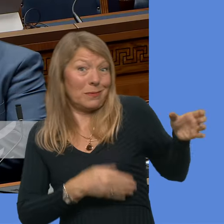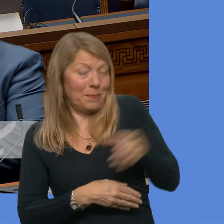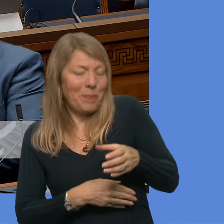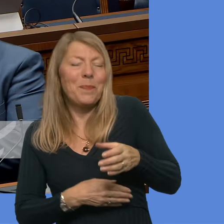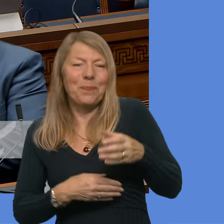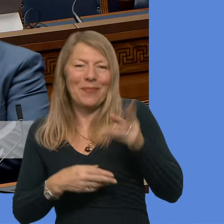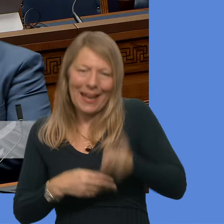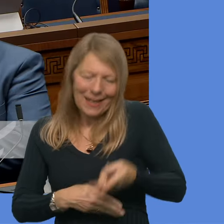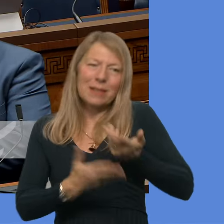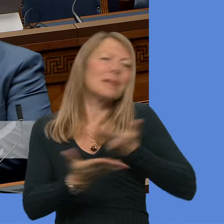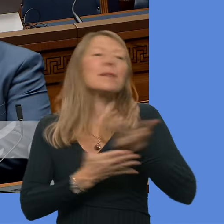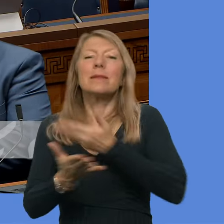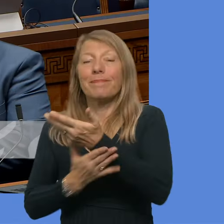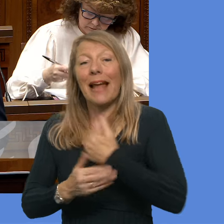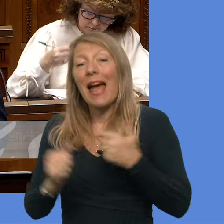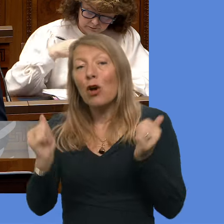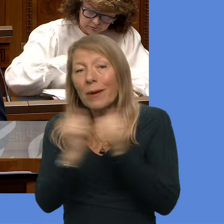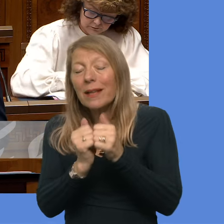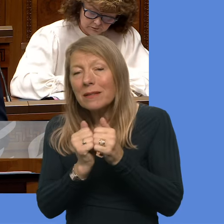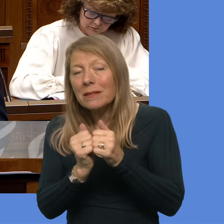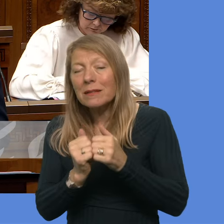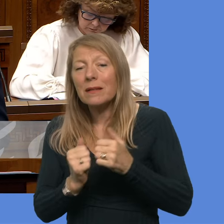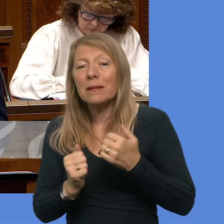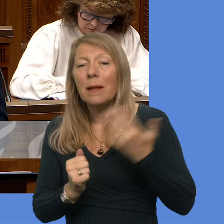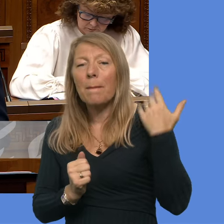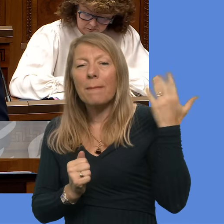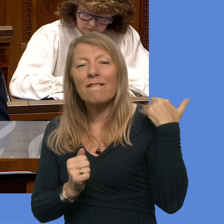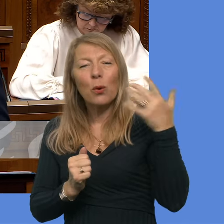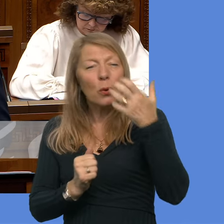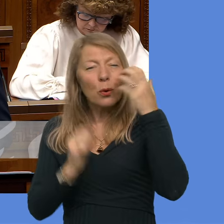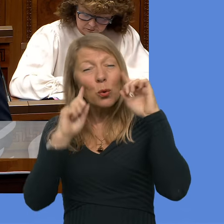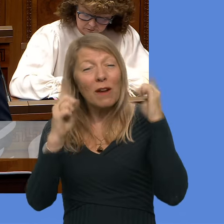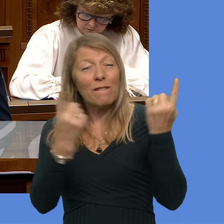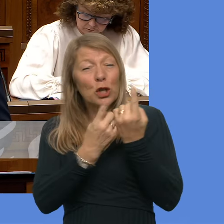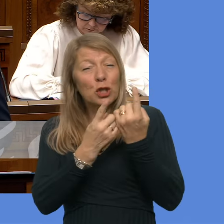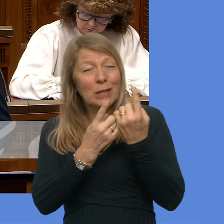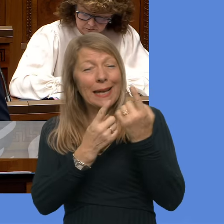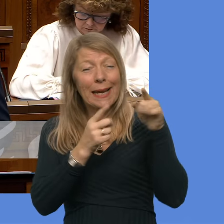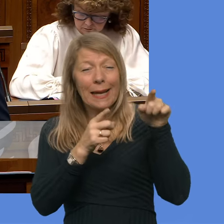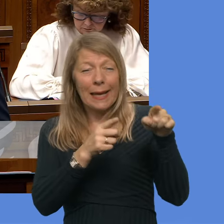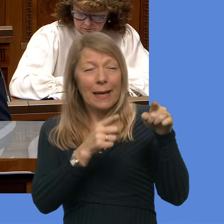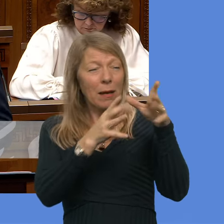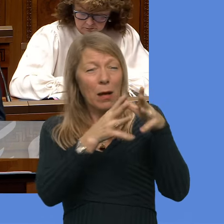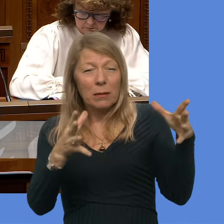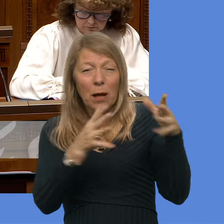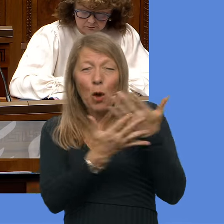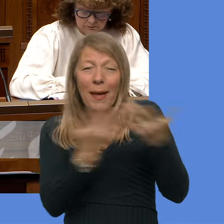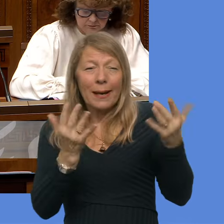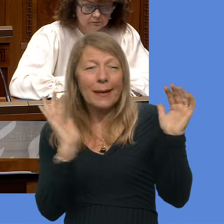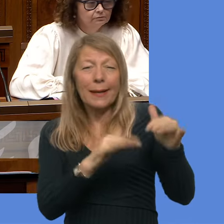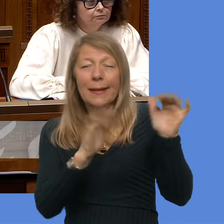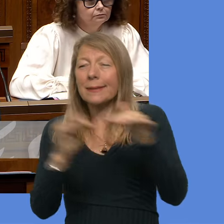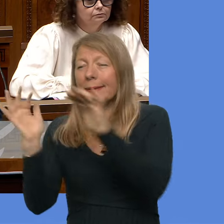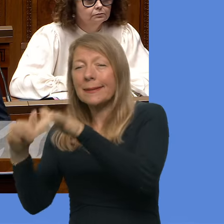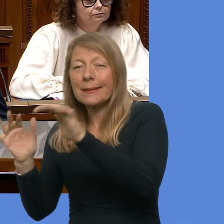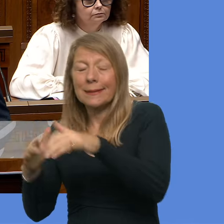the numbers of students we have going to higher level education is something that we collectively need to work on. So, but we are operating in a